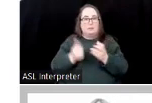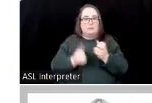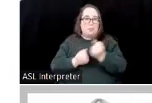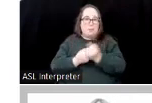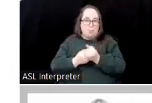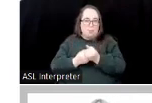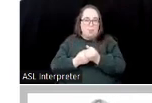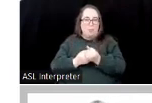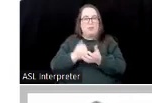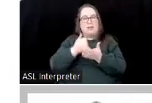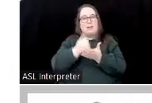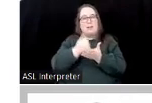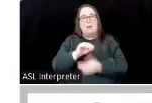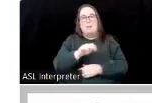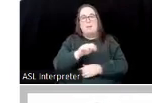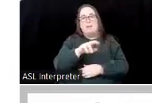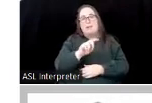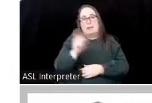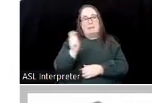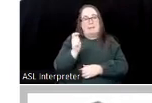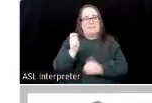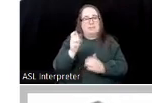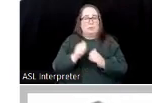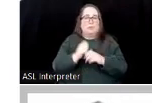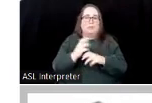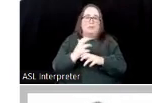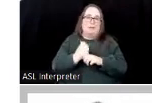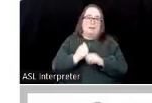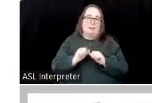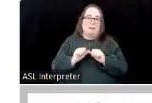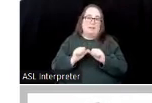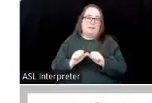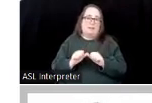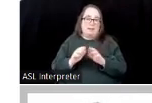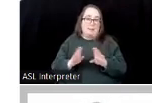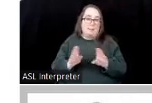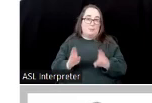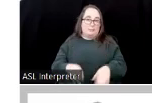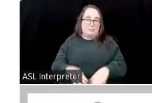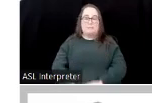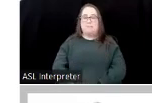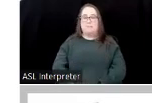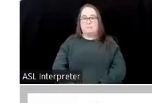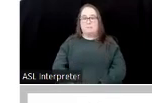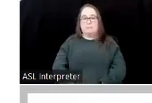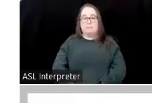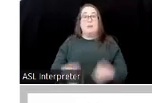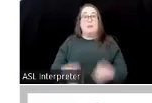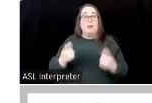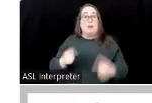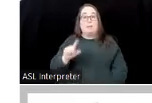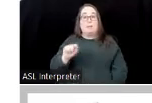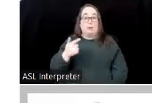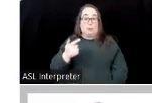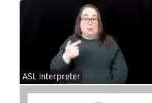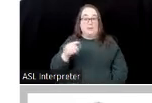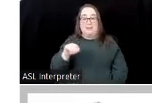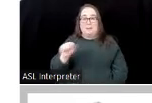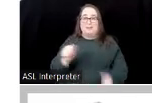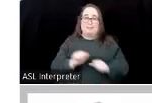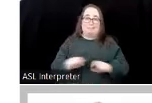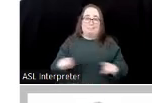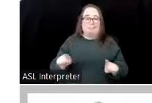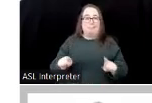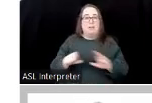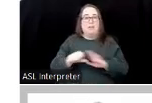that can assist Medicaid beneficiaries with obtaining and maintaining housing. In 2021, CMS released a